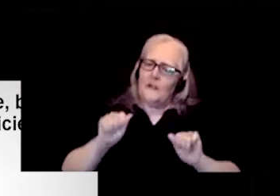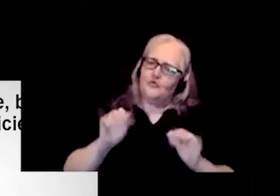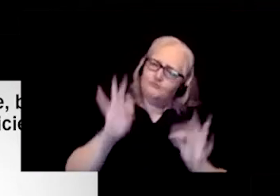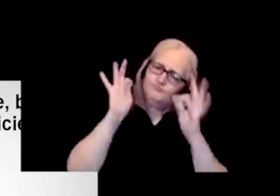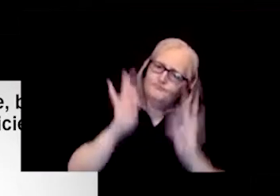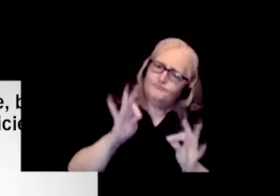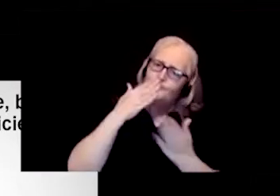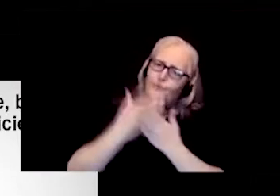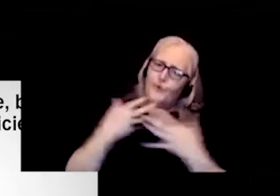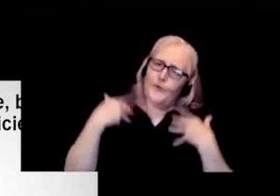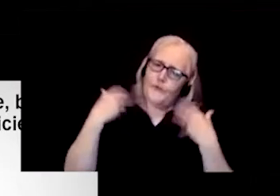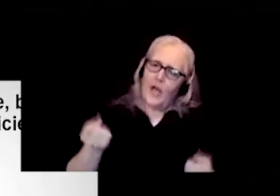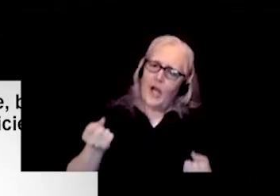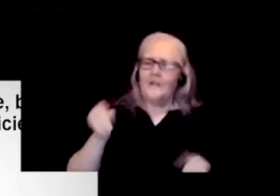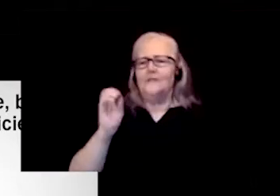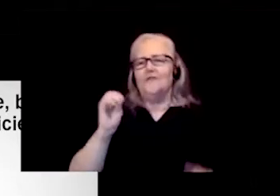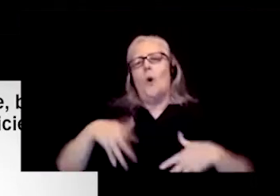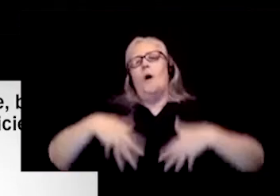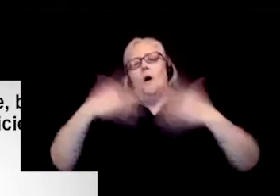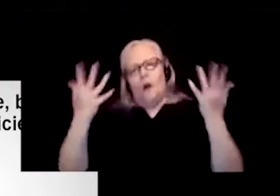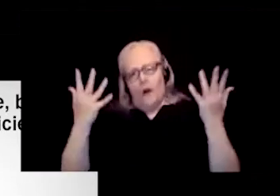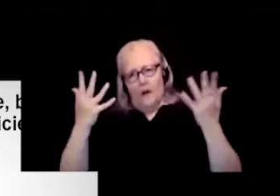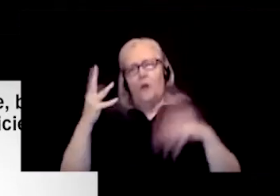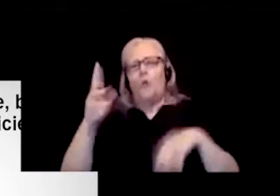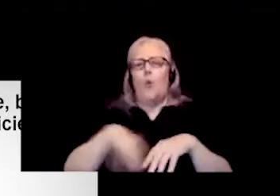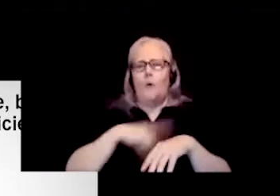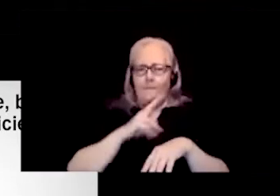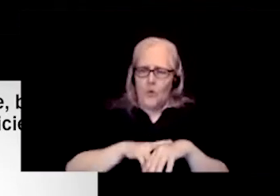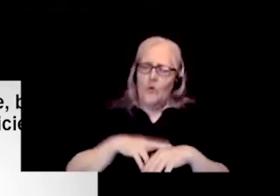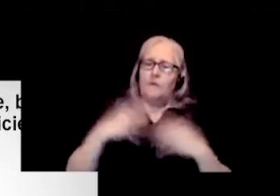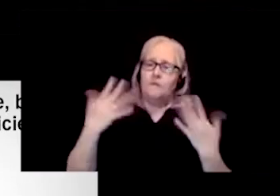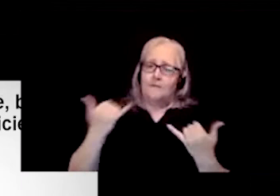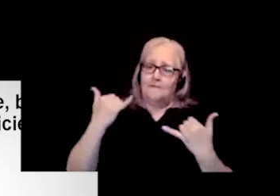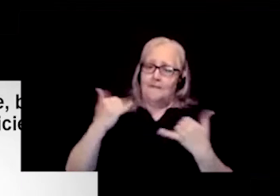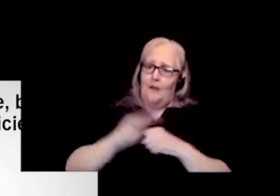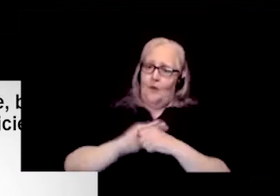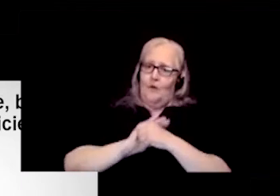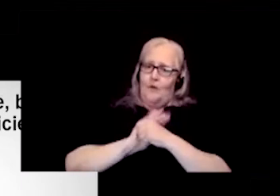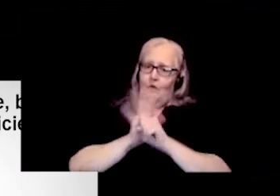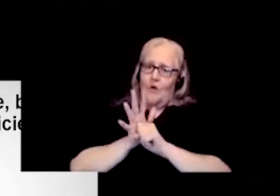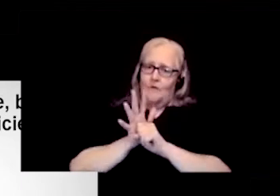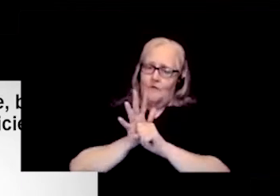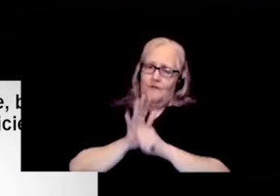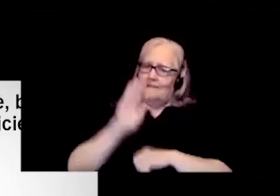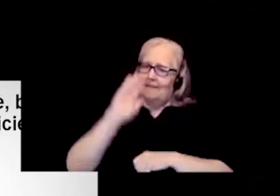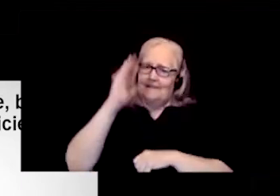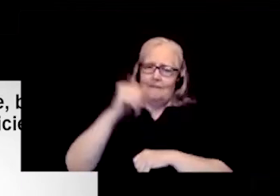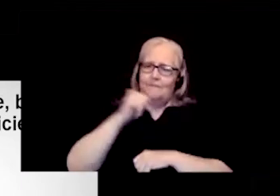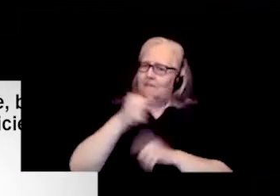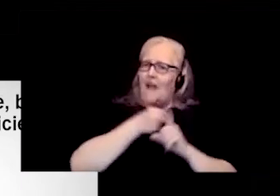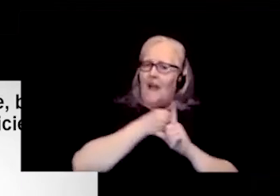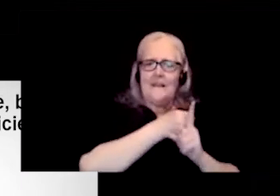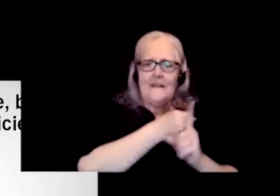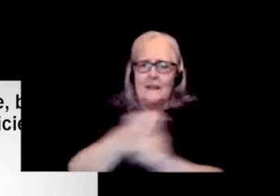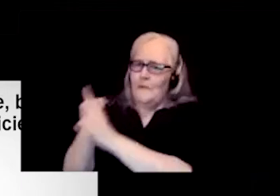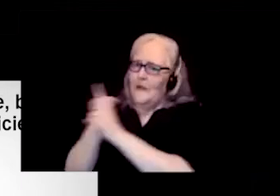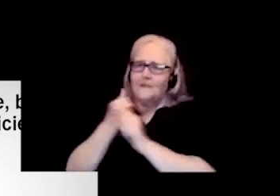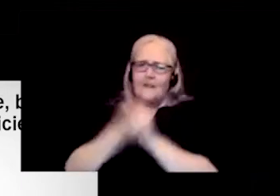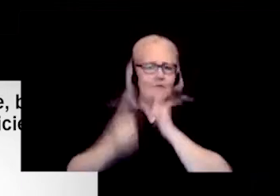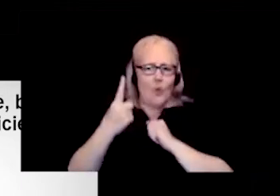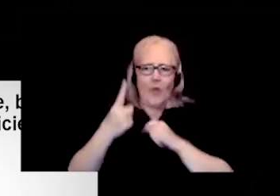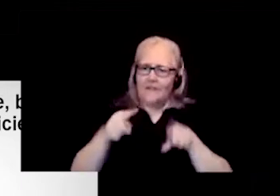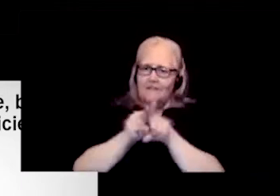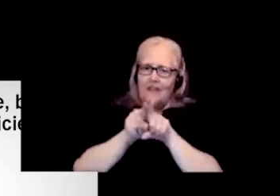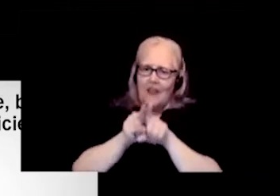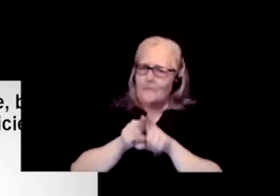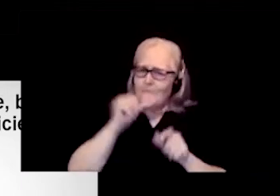any wonder today why COVID hasn't been striking all groups equally? No,